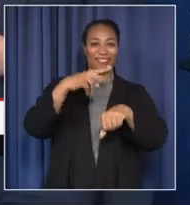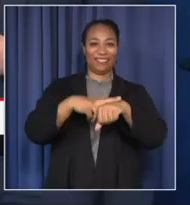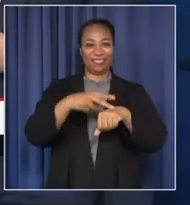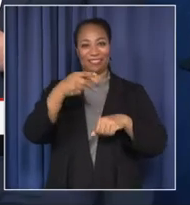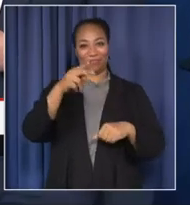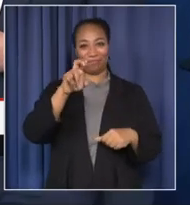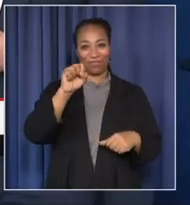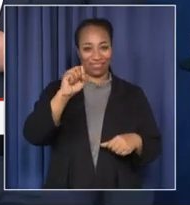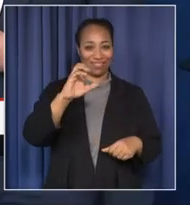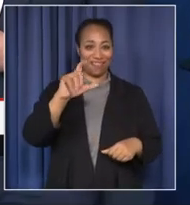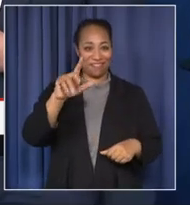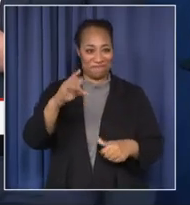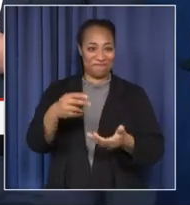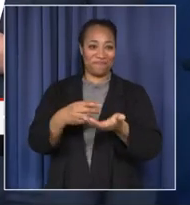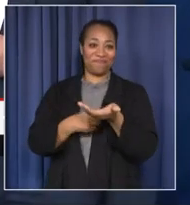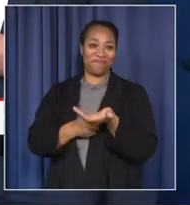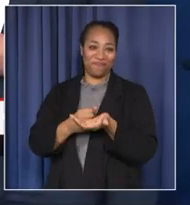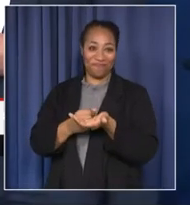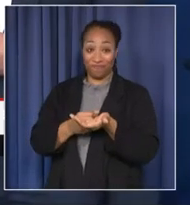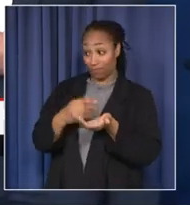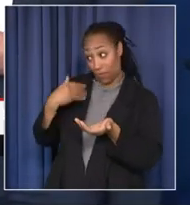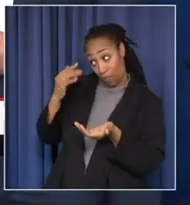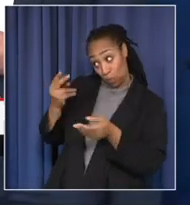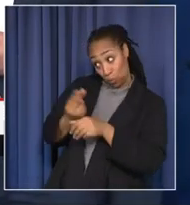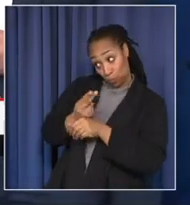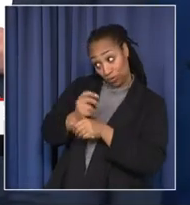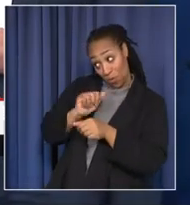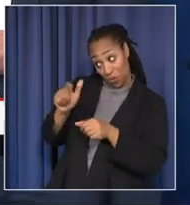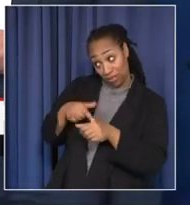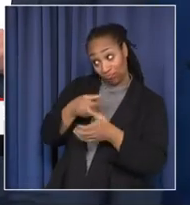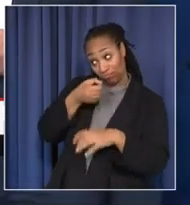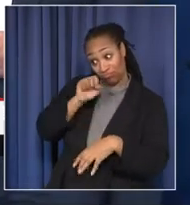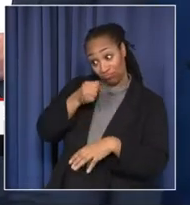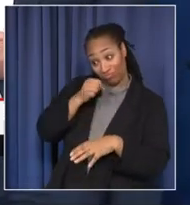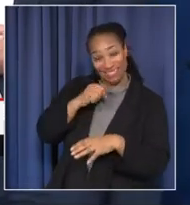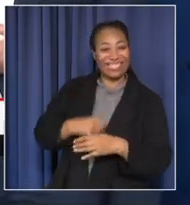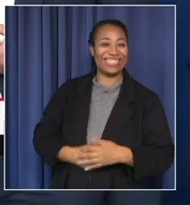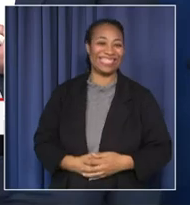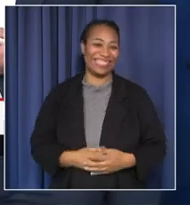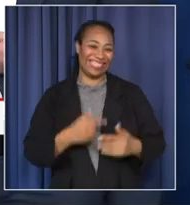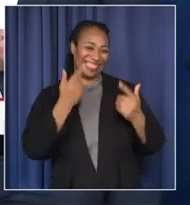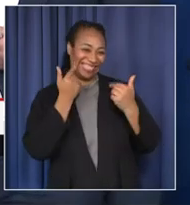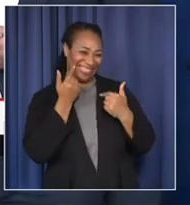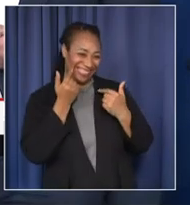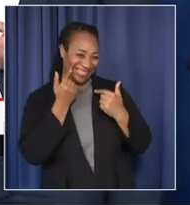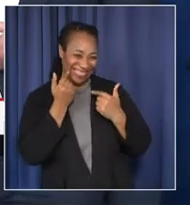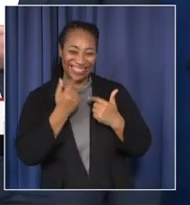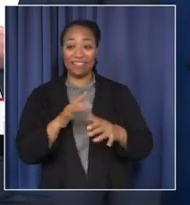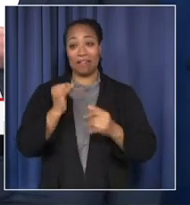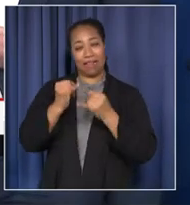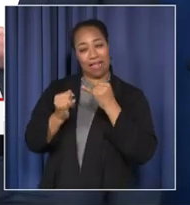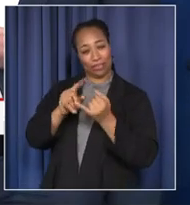I hope you use it all the time. We'll close with a final question here.